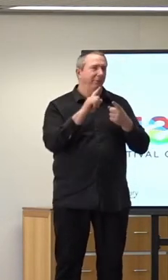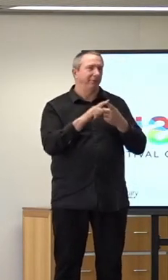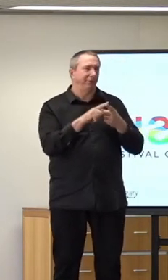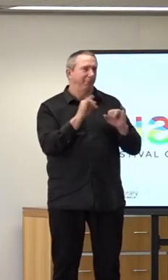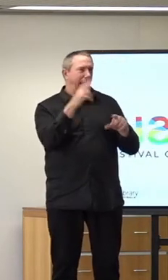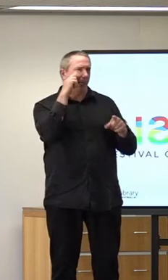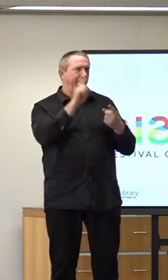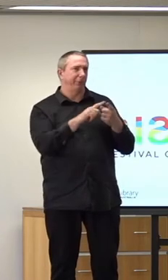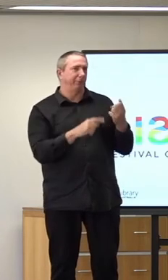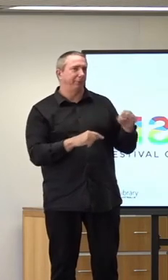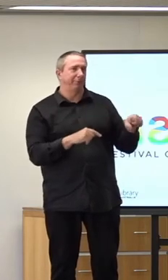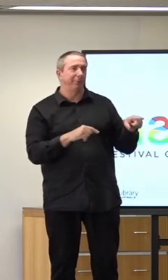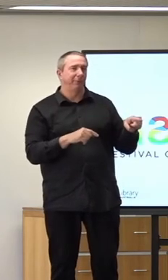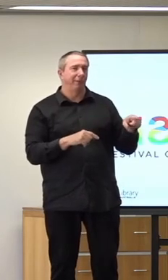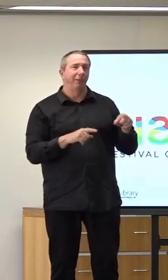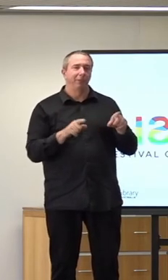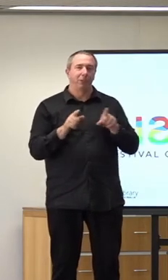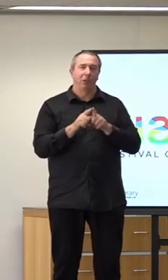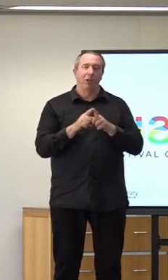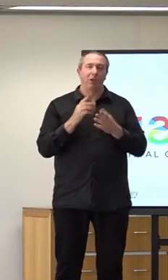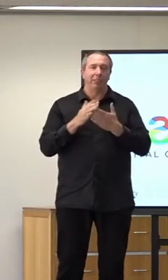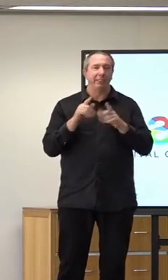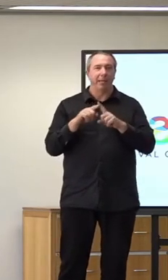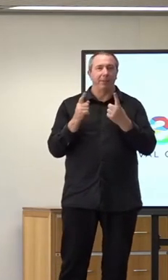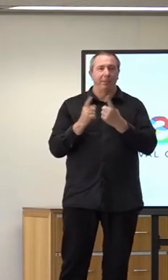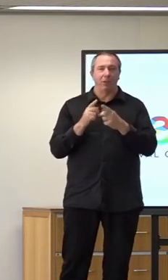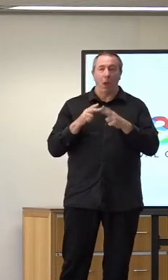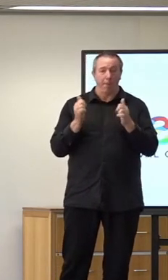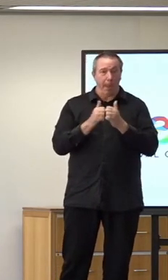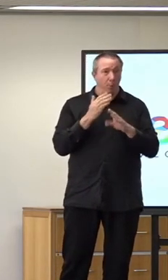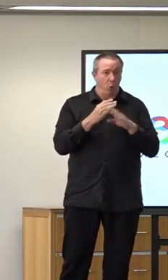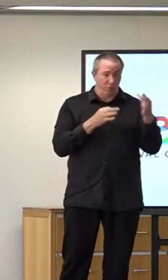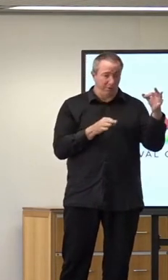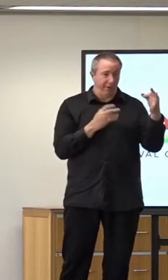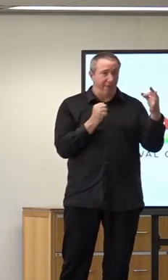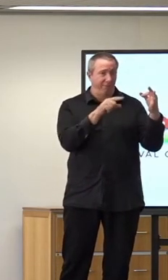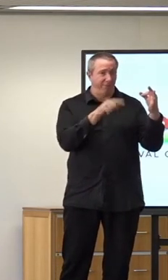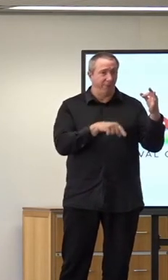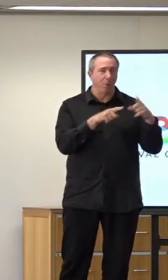harder to change than just paperwork. You can have the paperwork there, but it will take